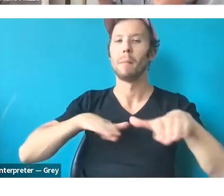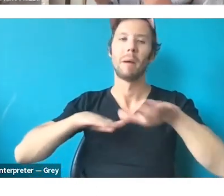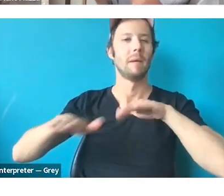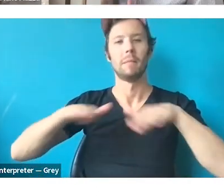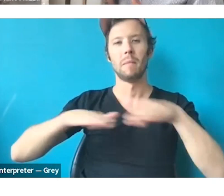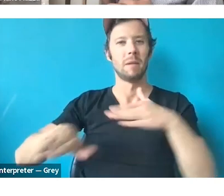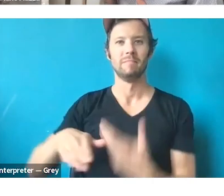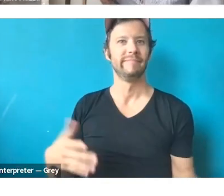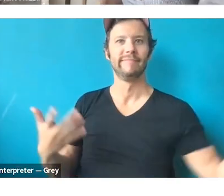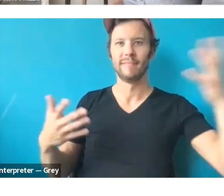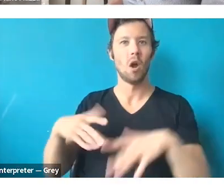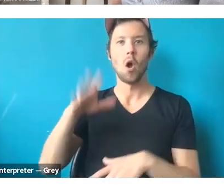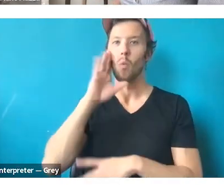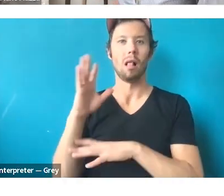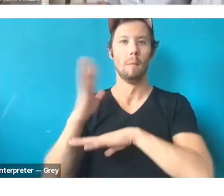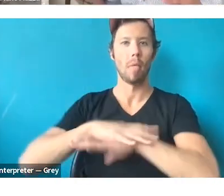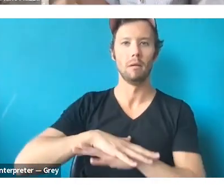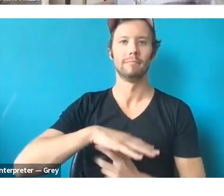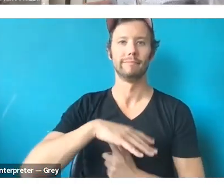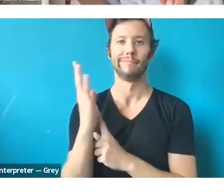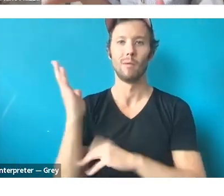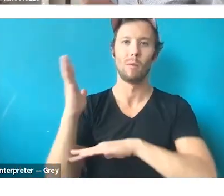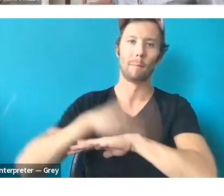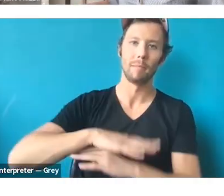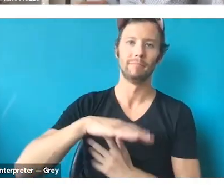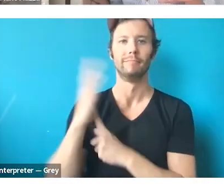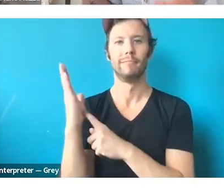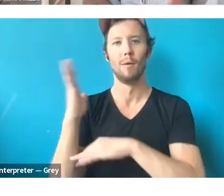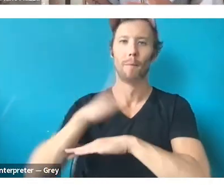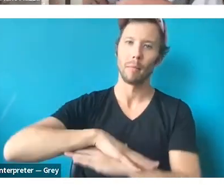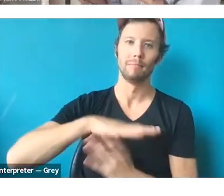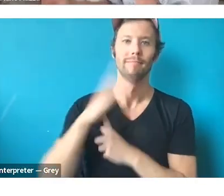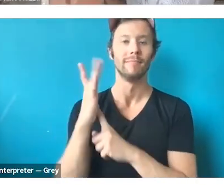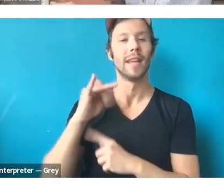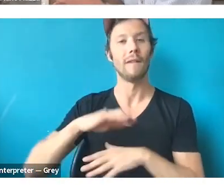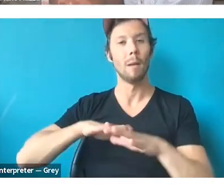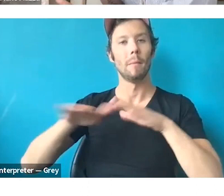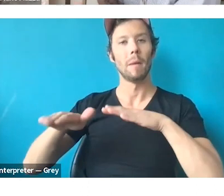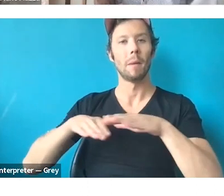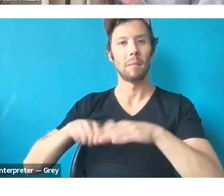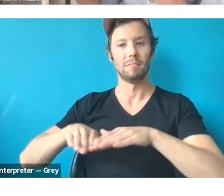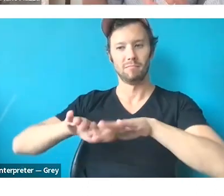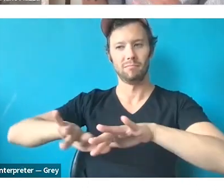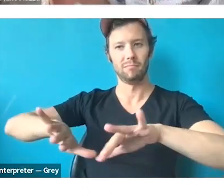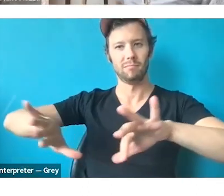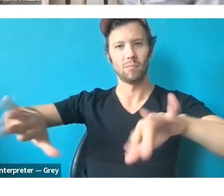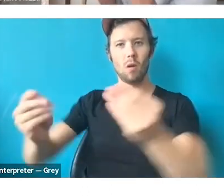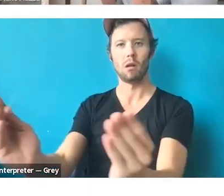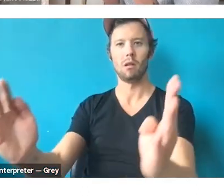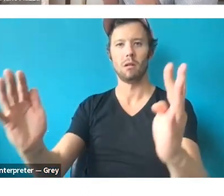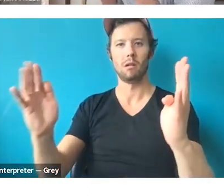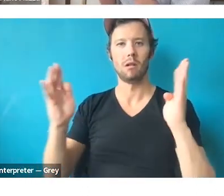world, because it grows on edges and borders and peripheries where we've disturbed the